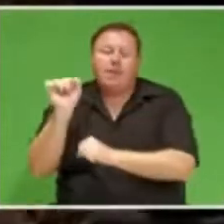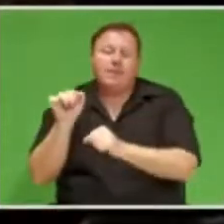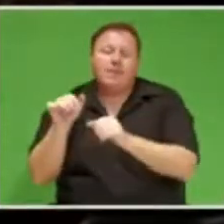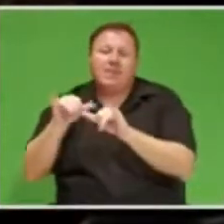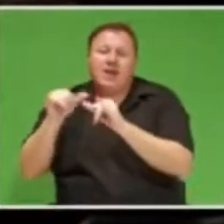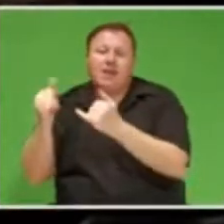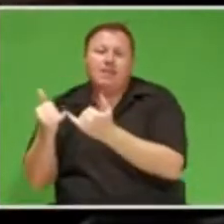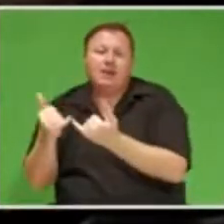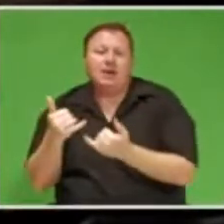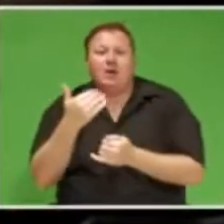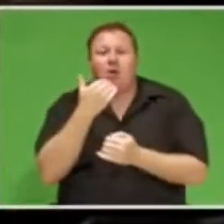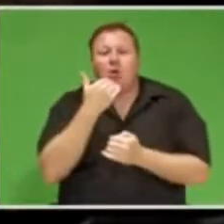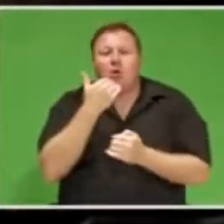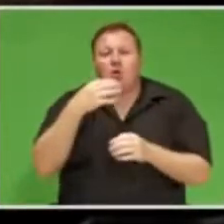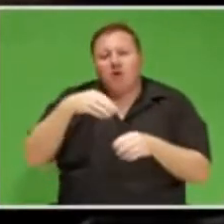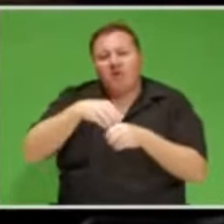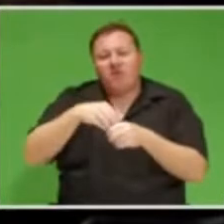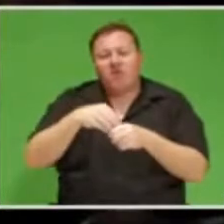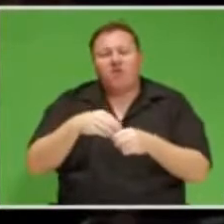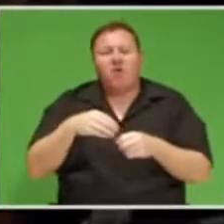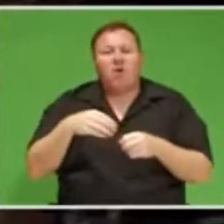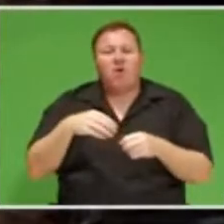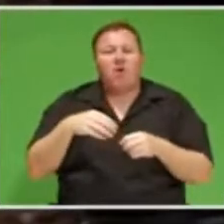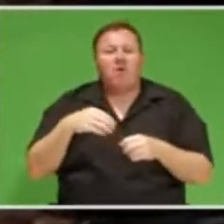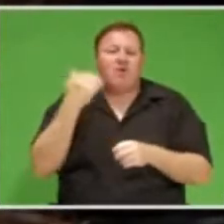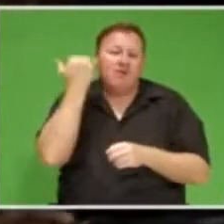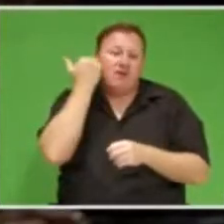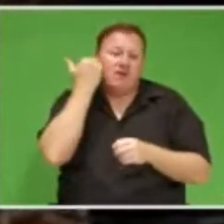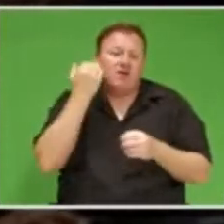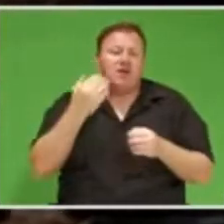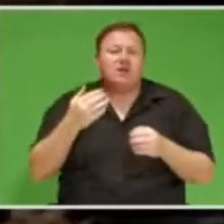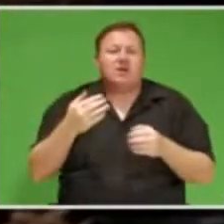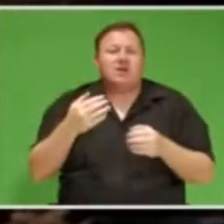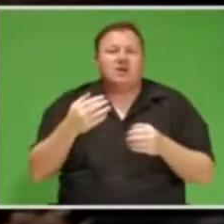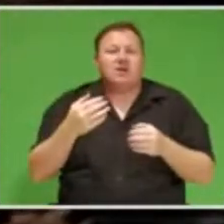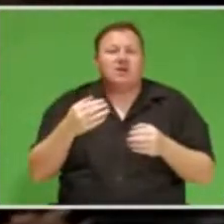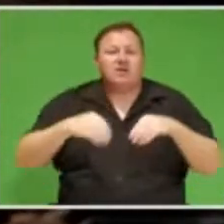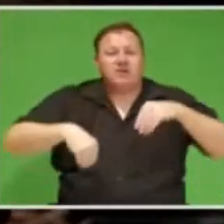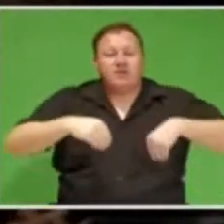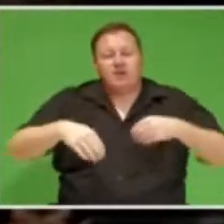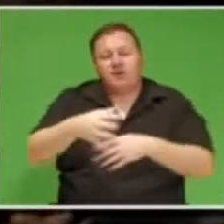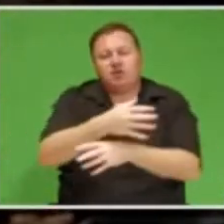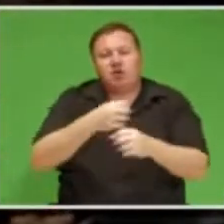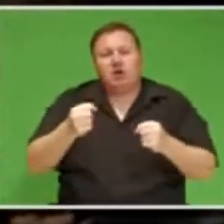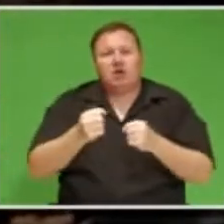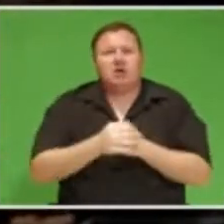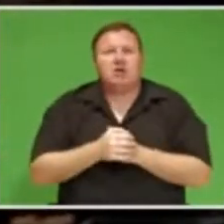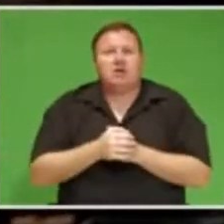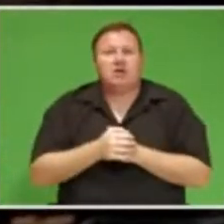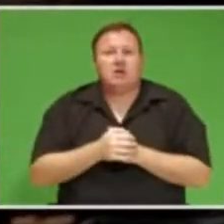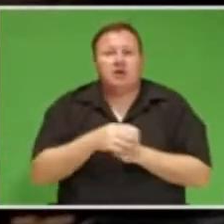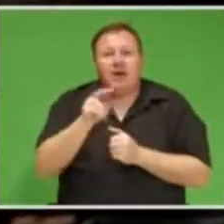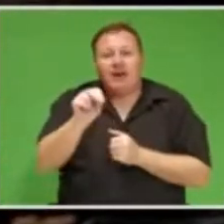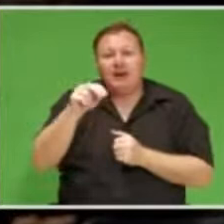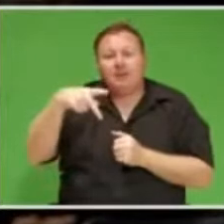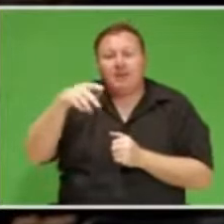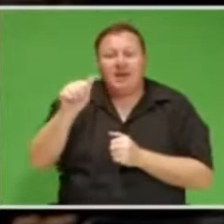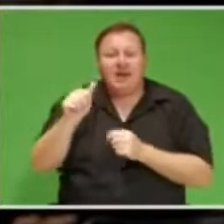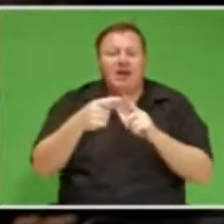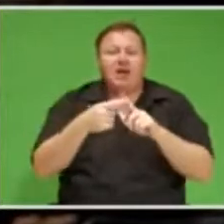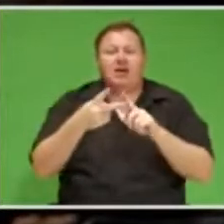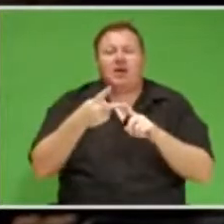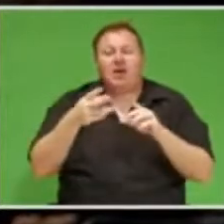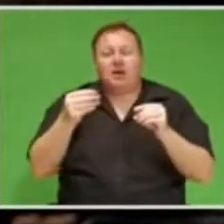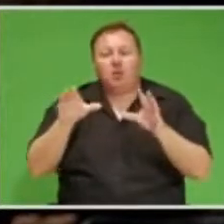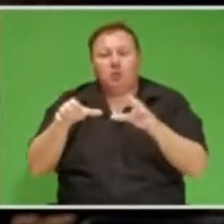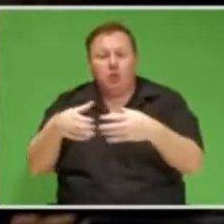the investigating directorate, which I established in 2019, has taken